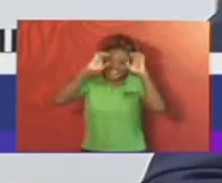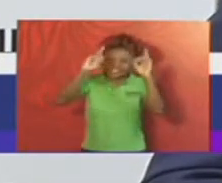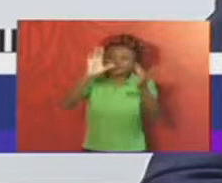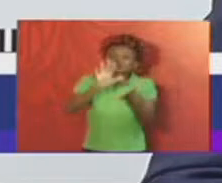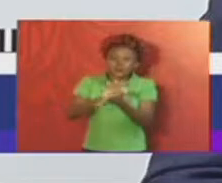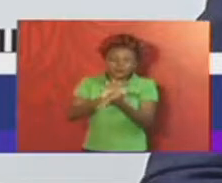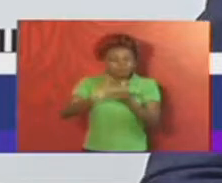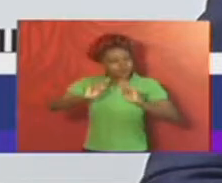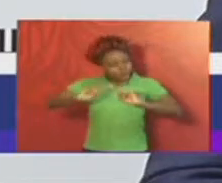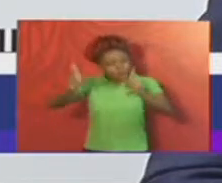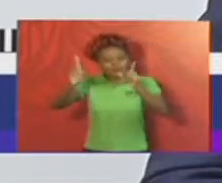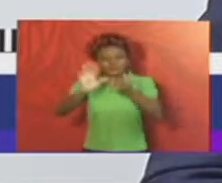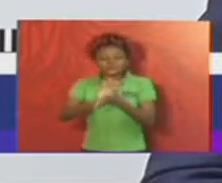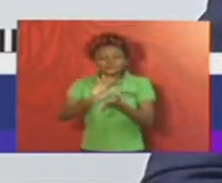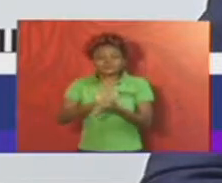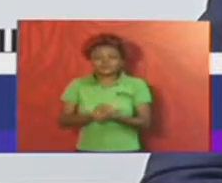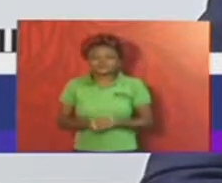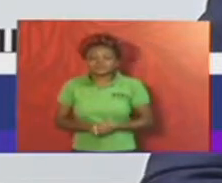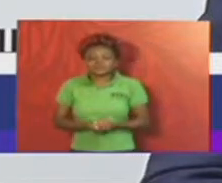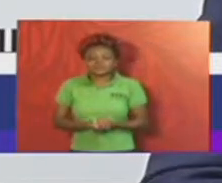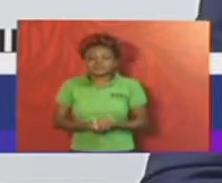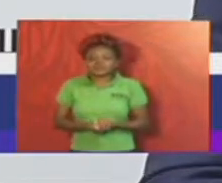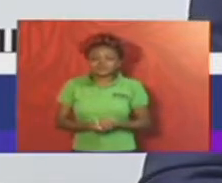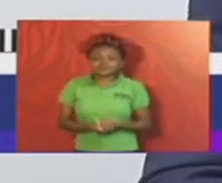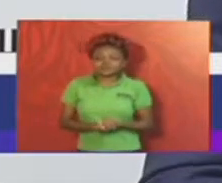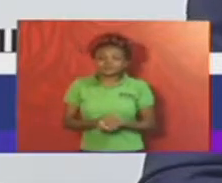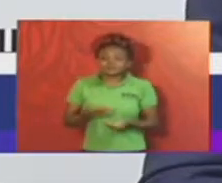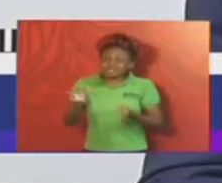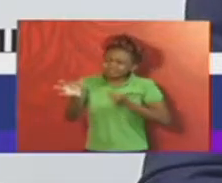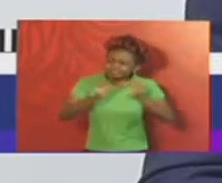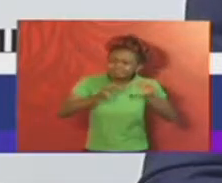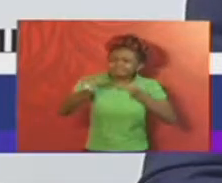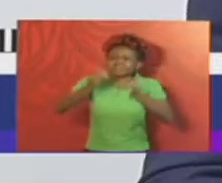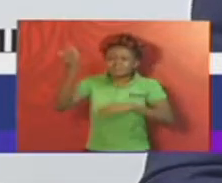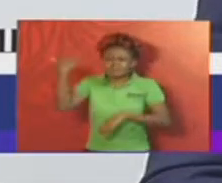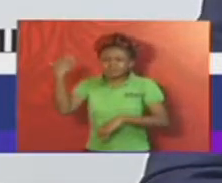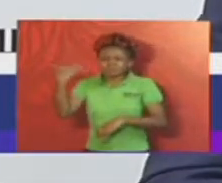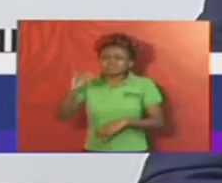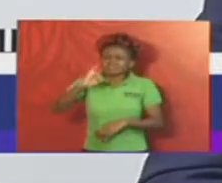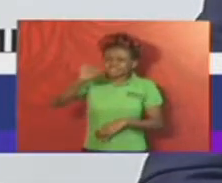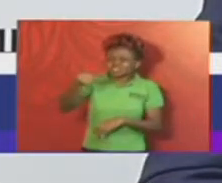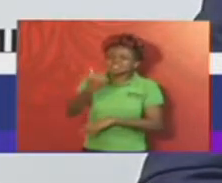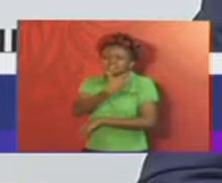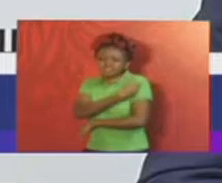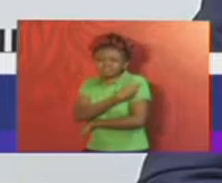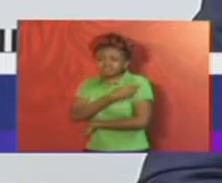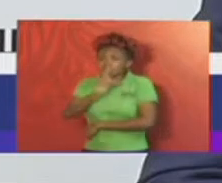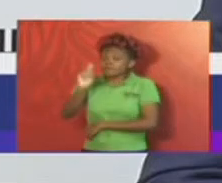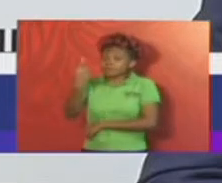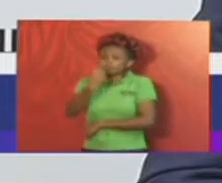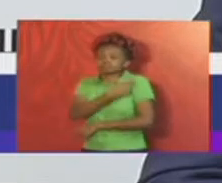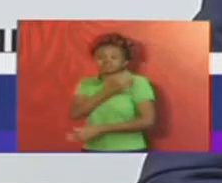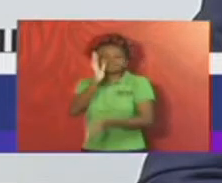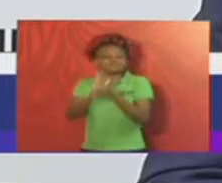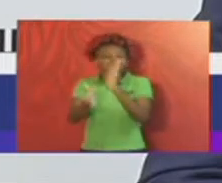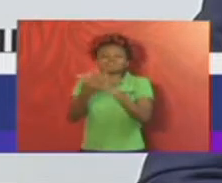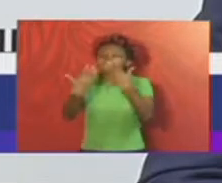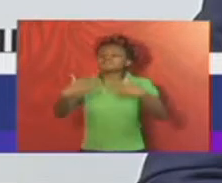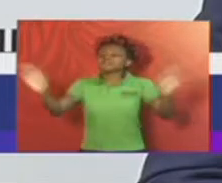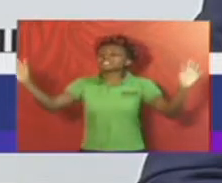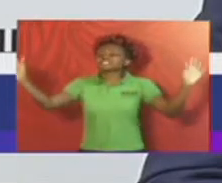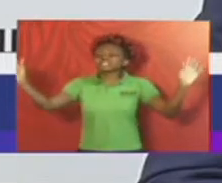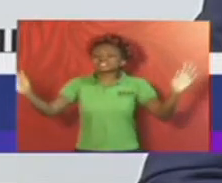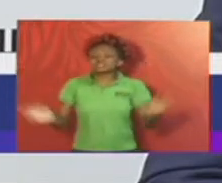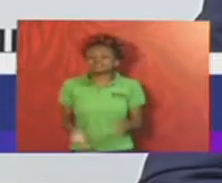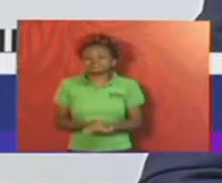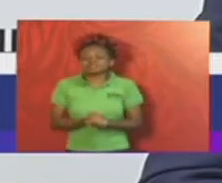insight as to how we plan to use the Johnson & Johnson one-shot and you're done vaccines. We have given you the